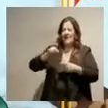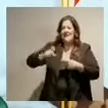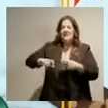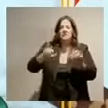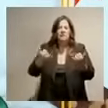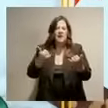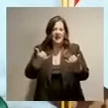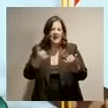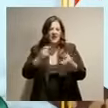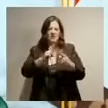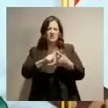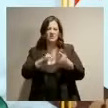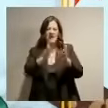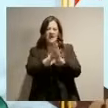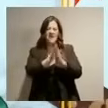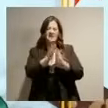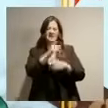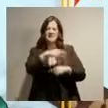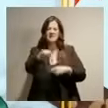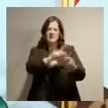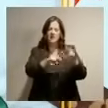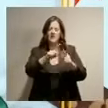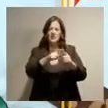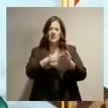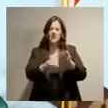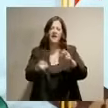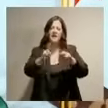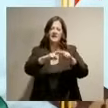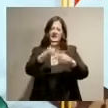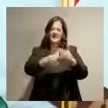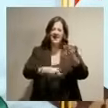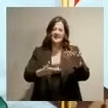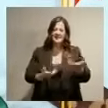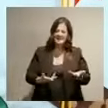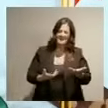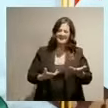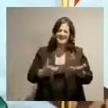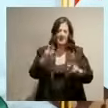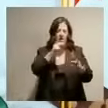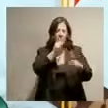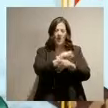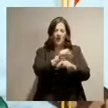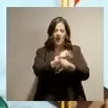now to increase general taxes in the state and put more burden on working folks